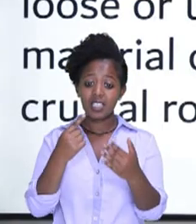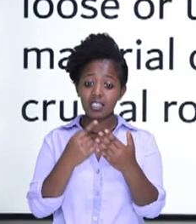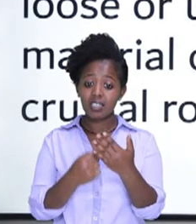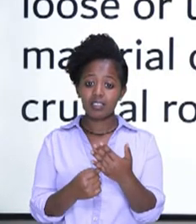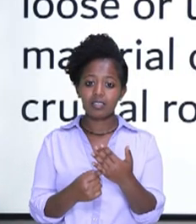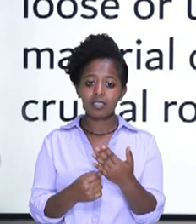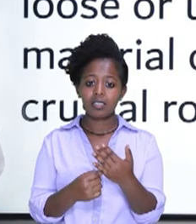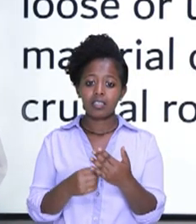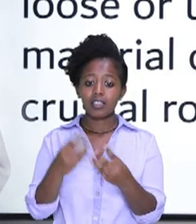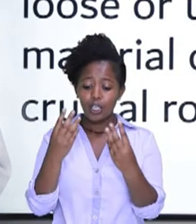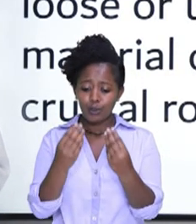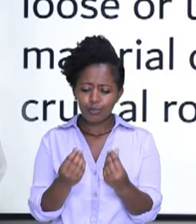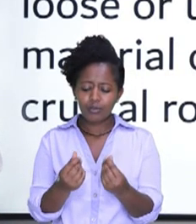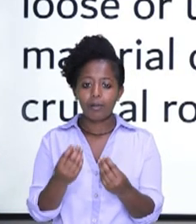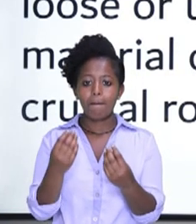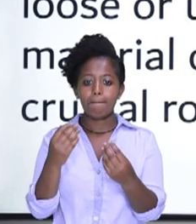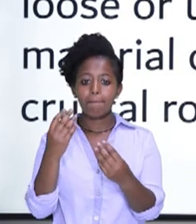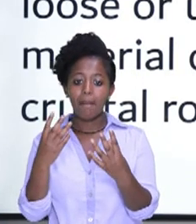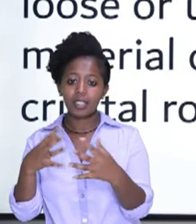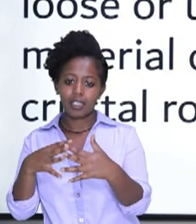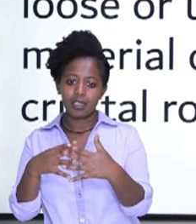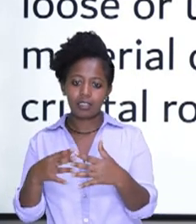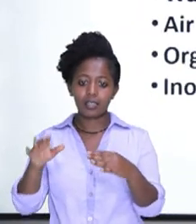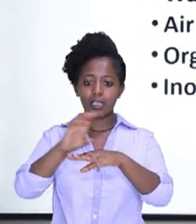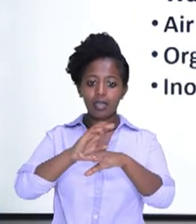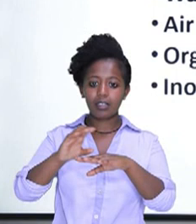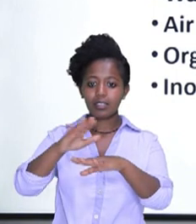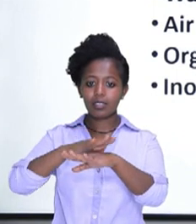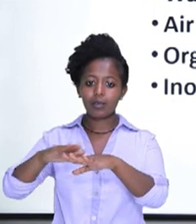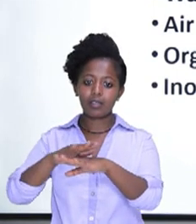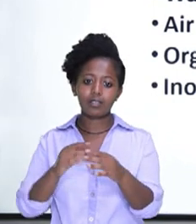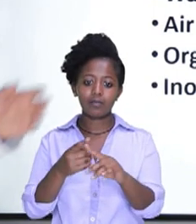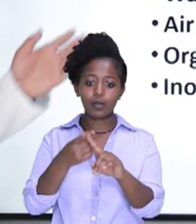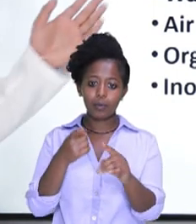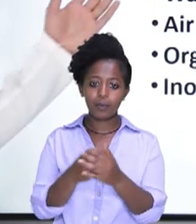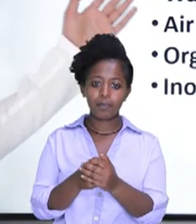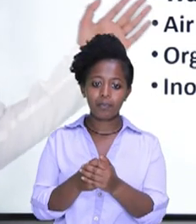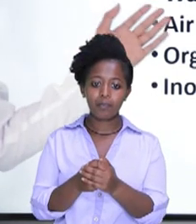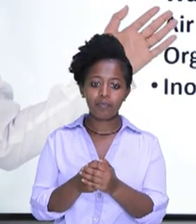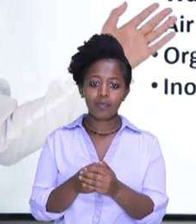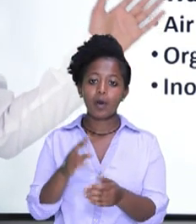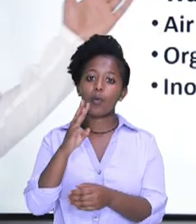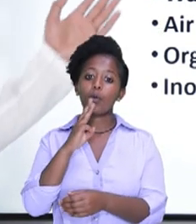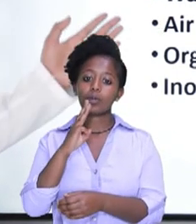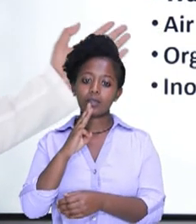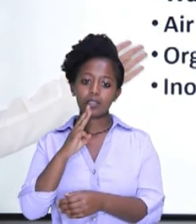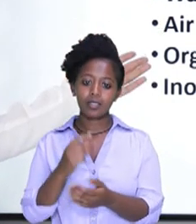This, the loose material of the crust layer is formed from